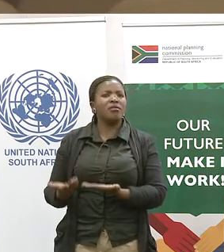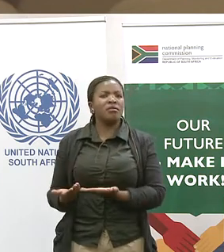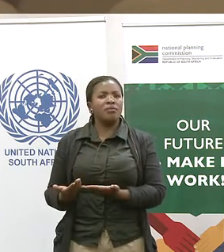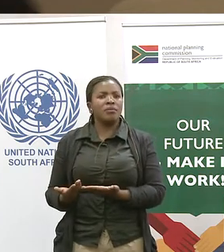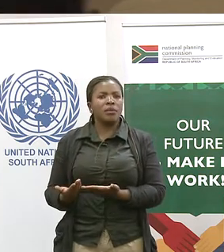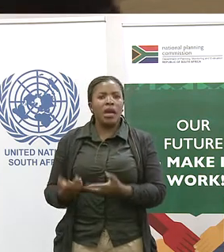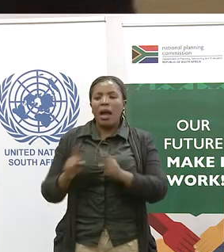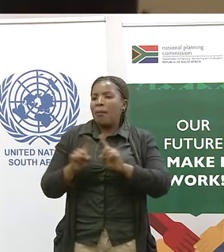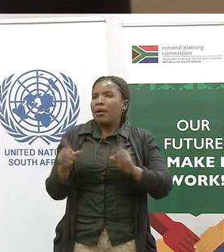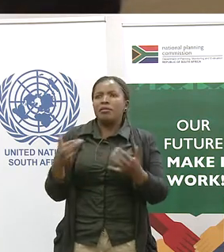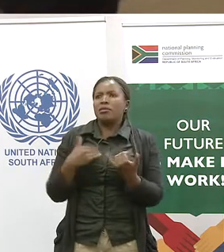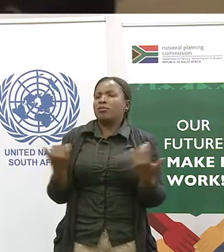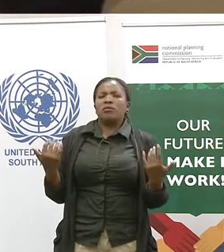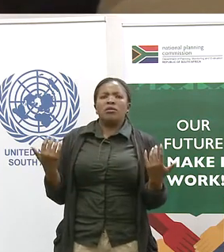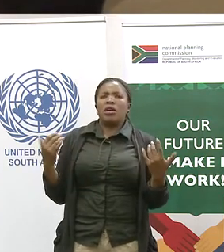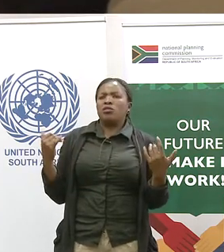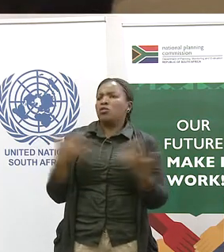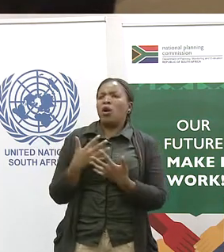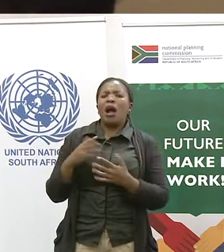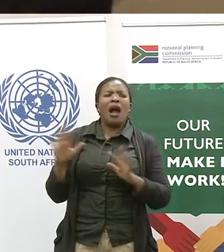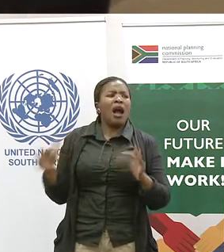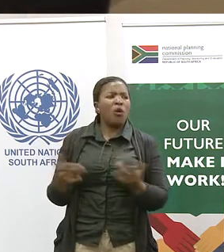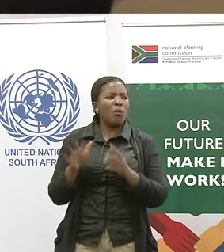employed. What is the issue really?